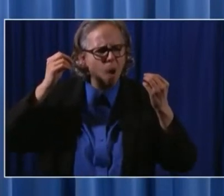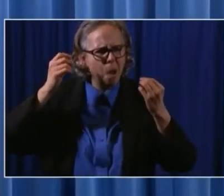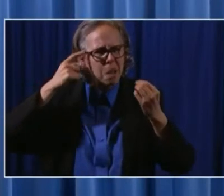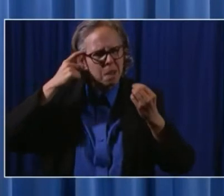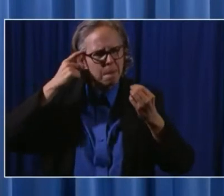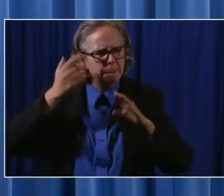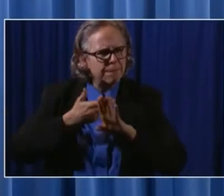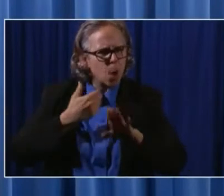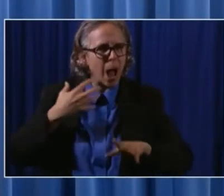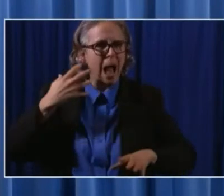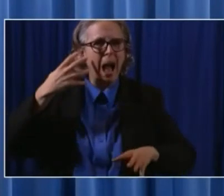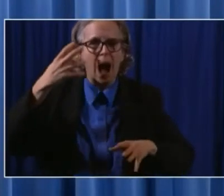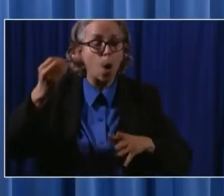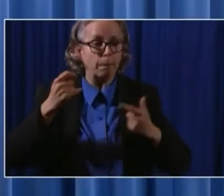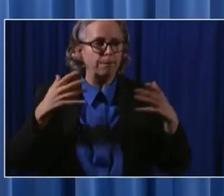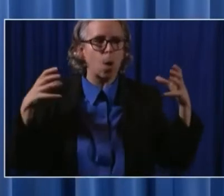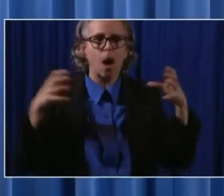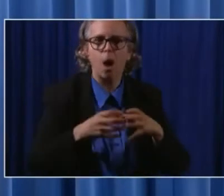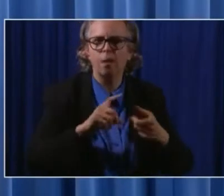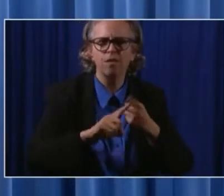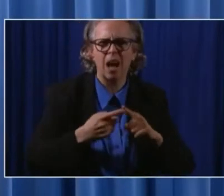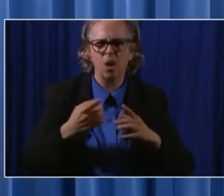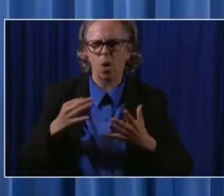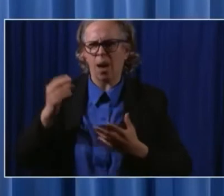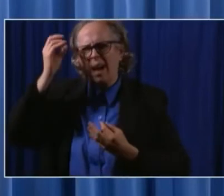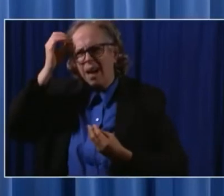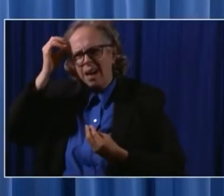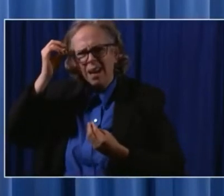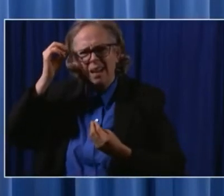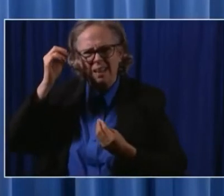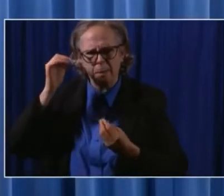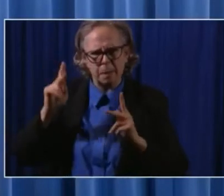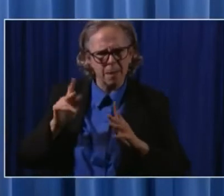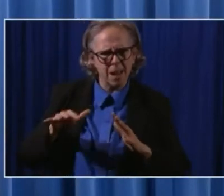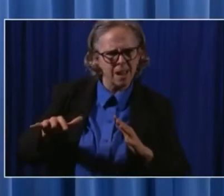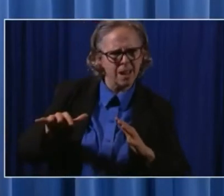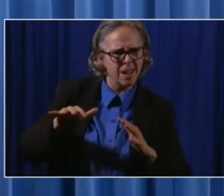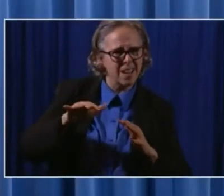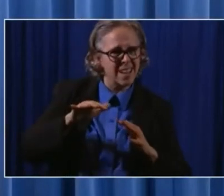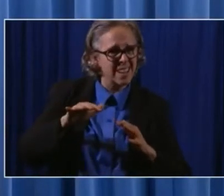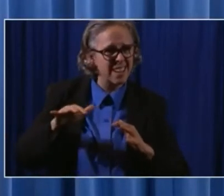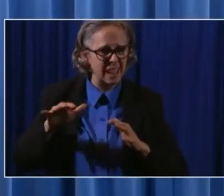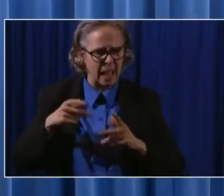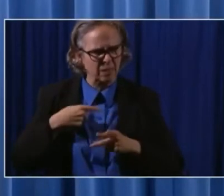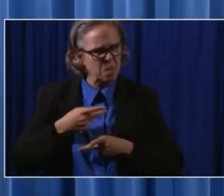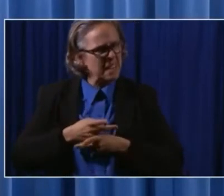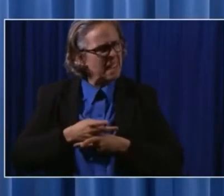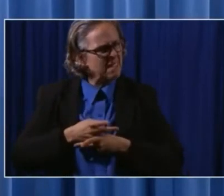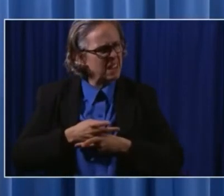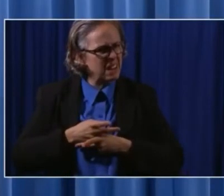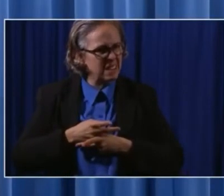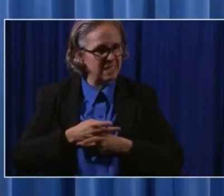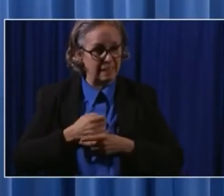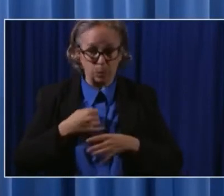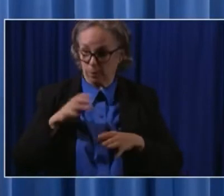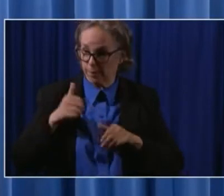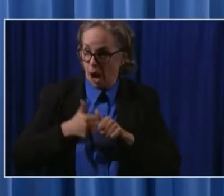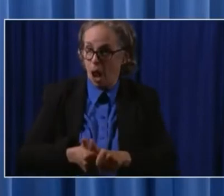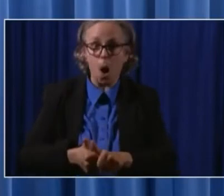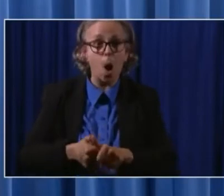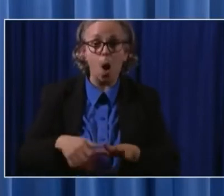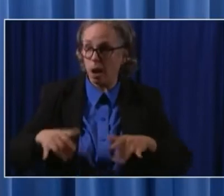been spending much time with and bring them over for a social occasion, if we do those things, if